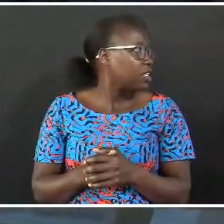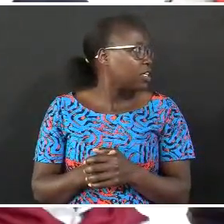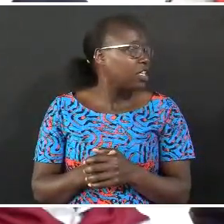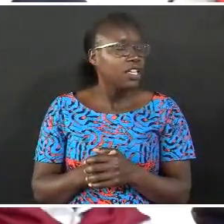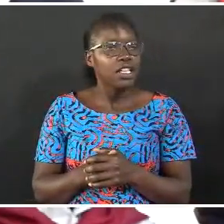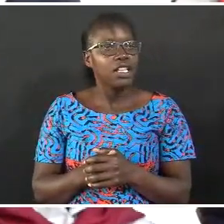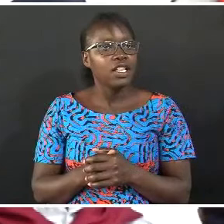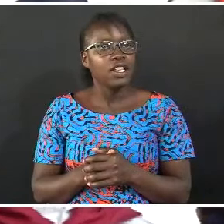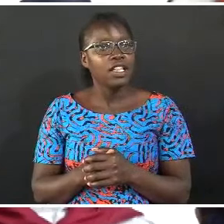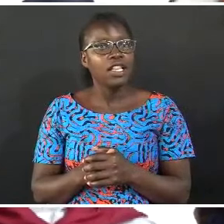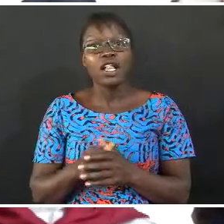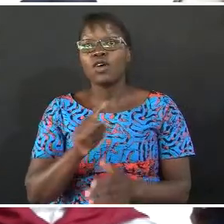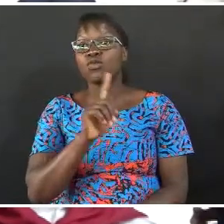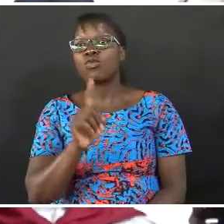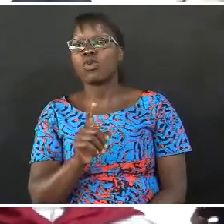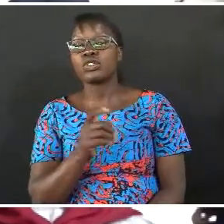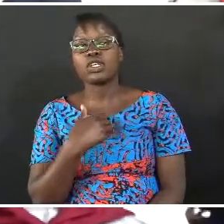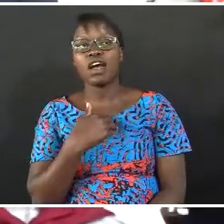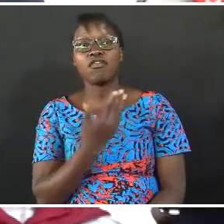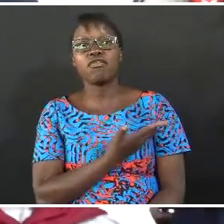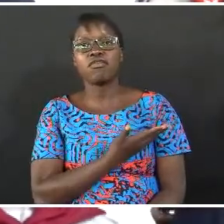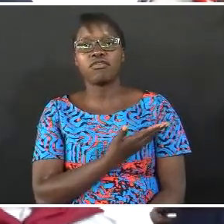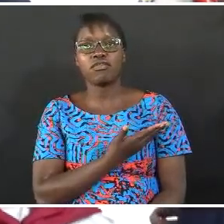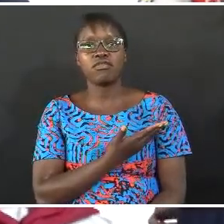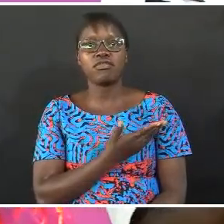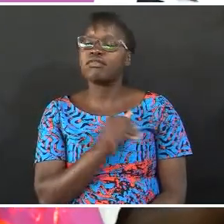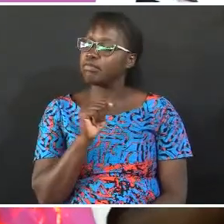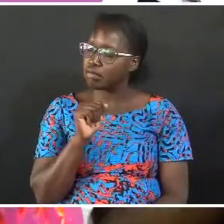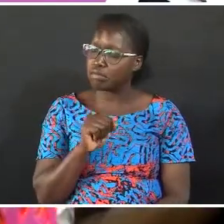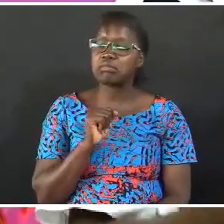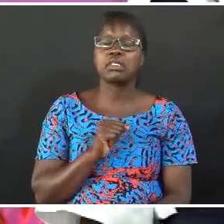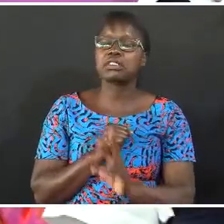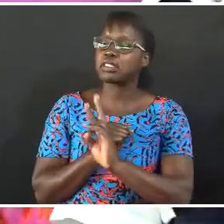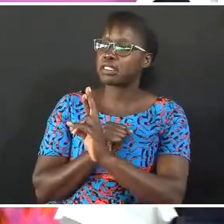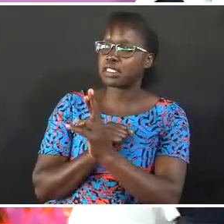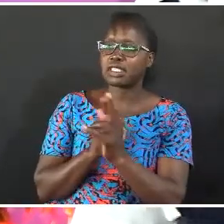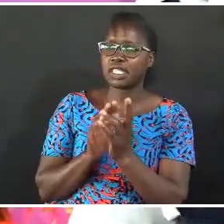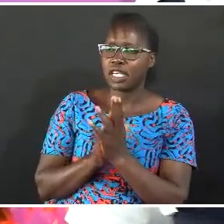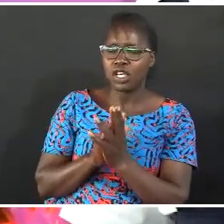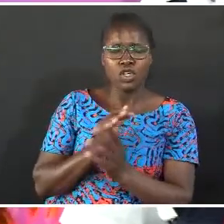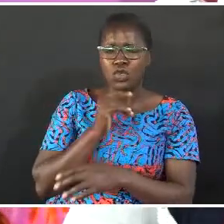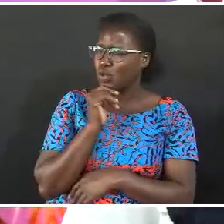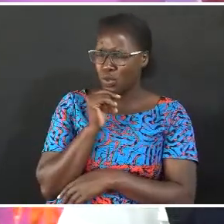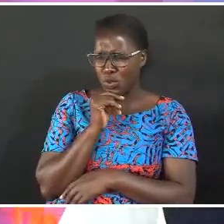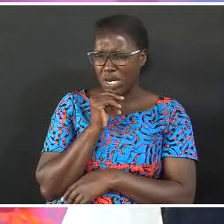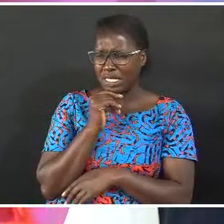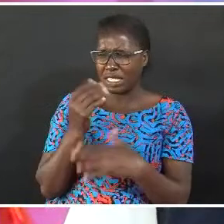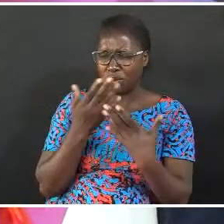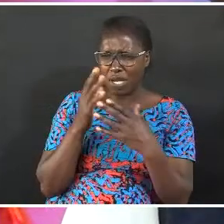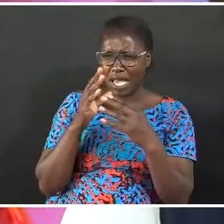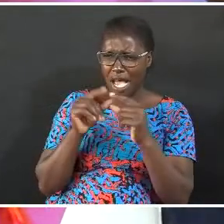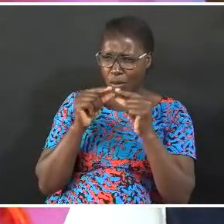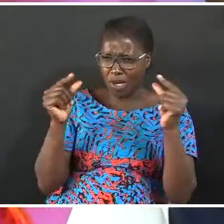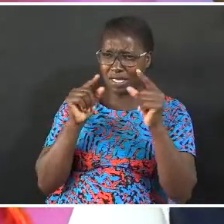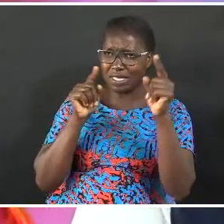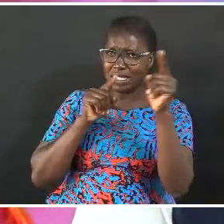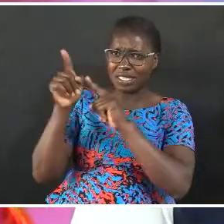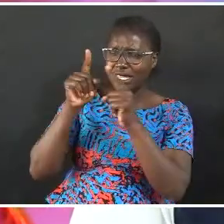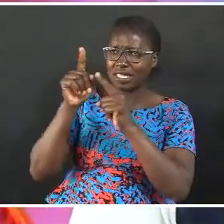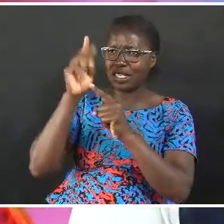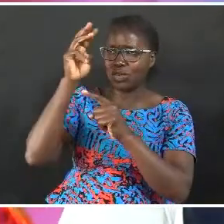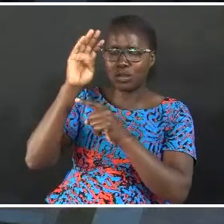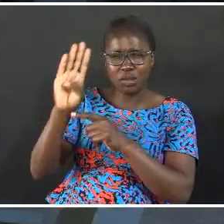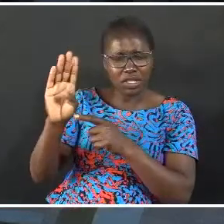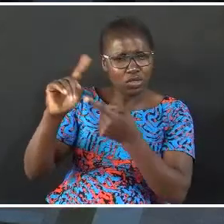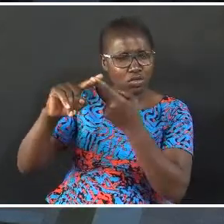have a question for you. Are you ready for it? Yes. Have you ever wondered where our greatest journey ever would be